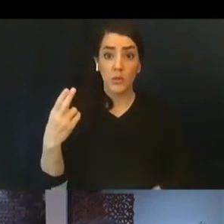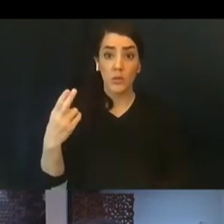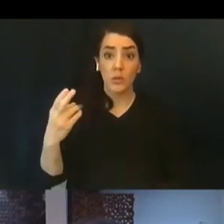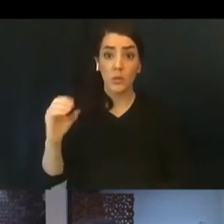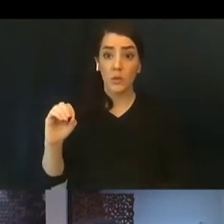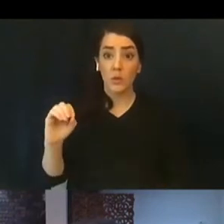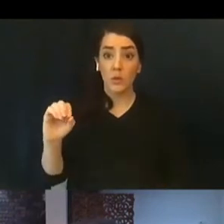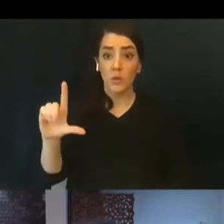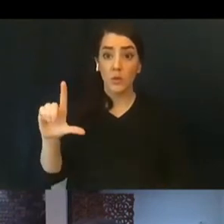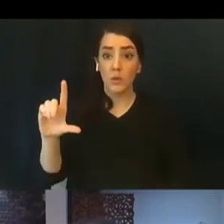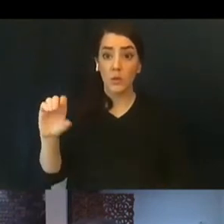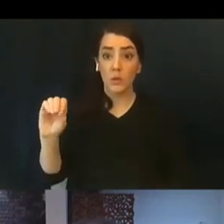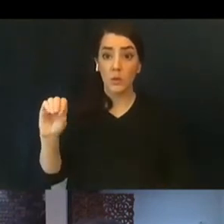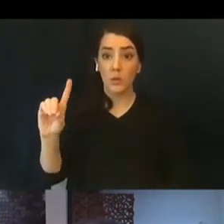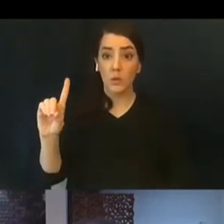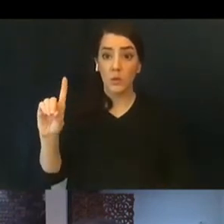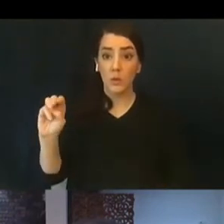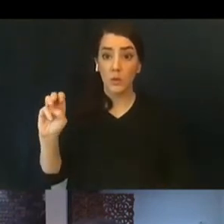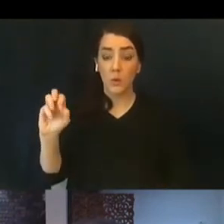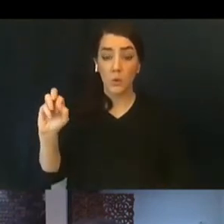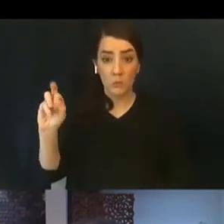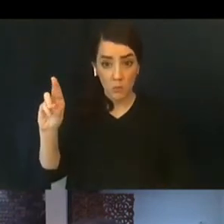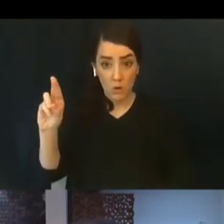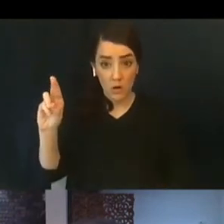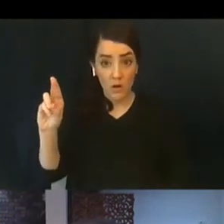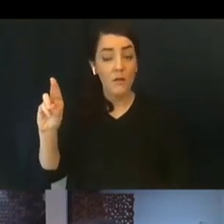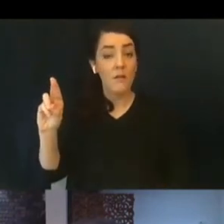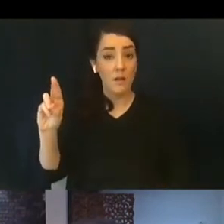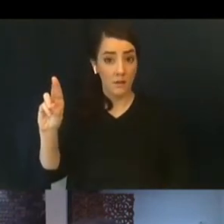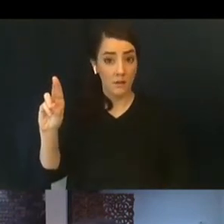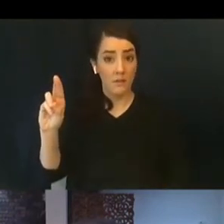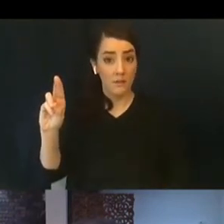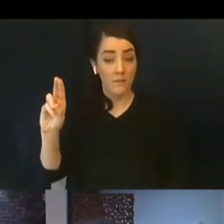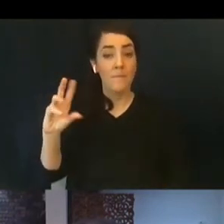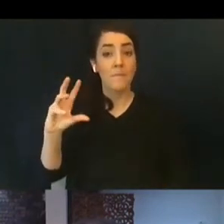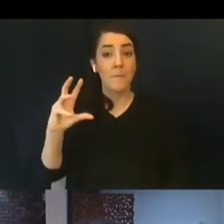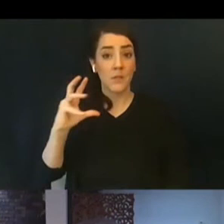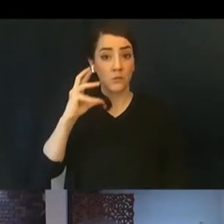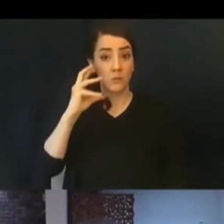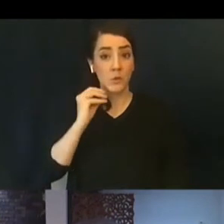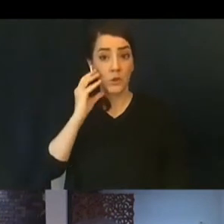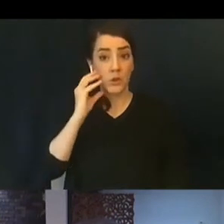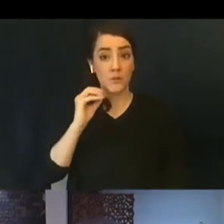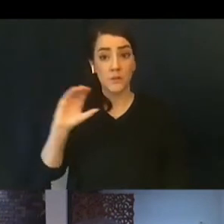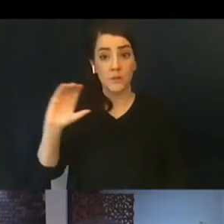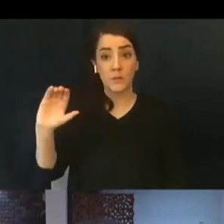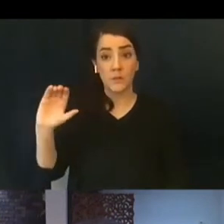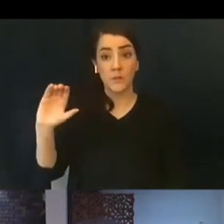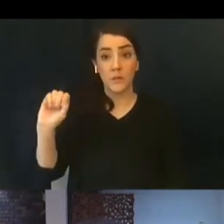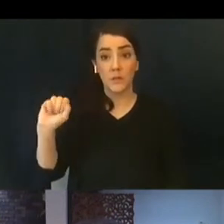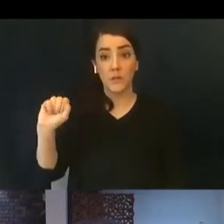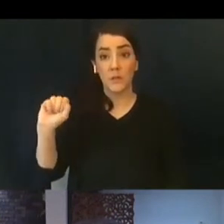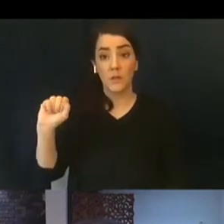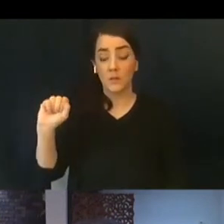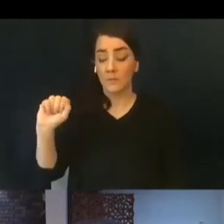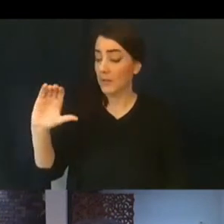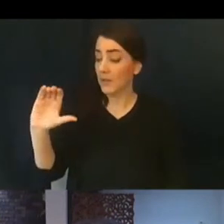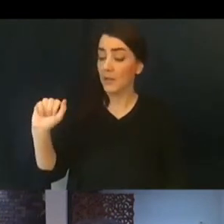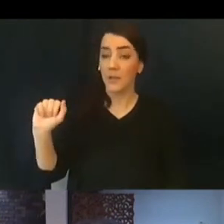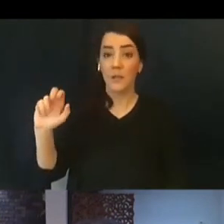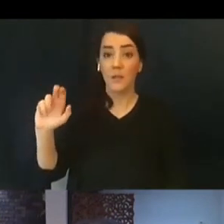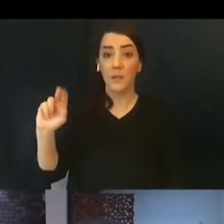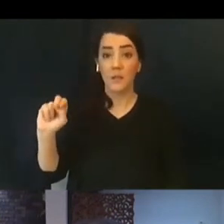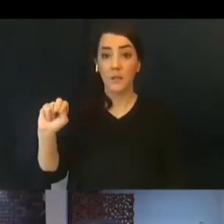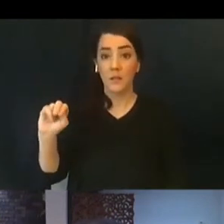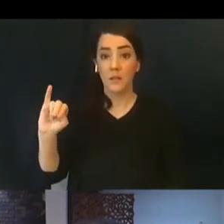people do not want to talk about that at all. But, but that happened. It's, it's, a, it's a horrible,